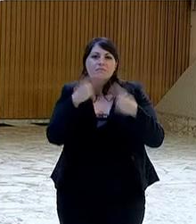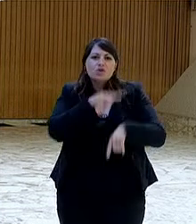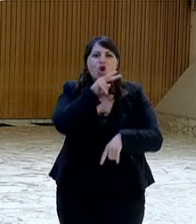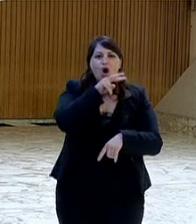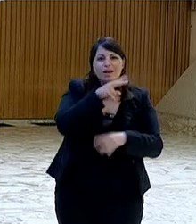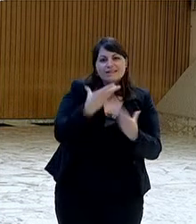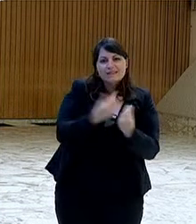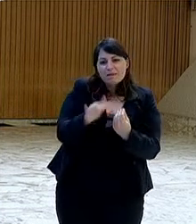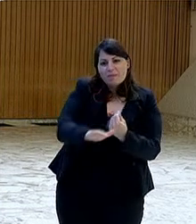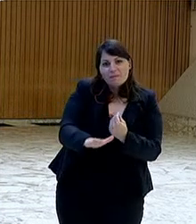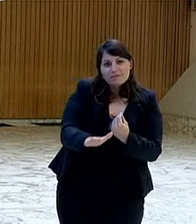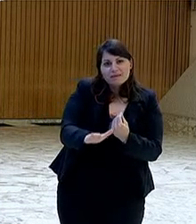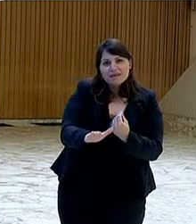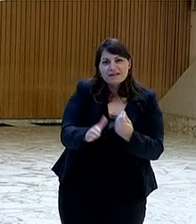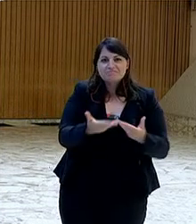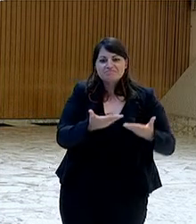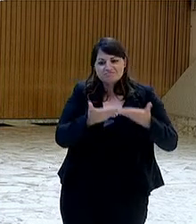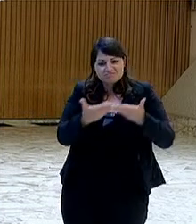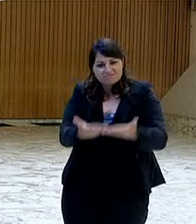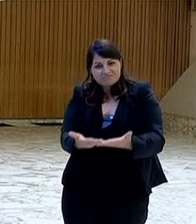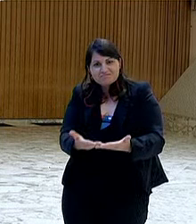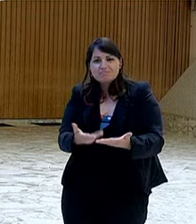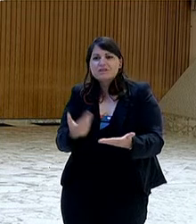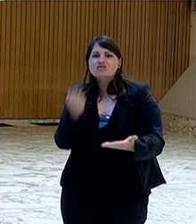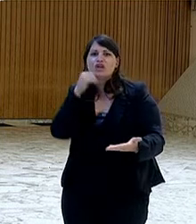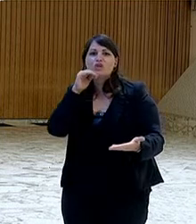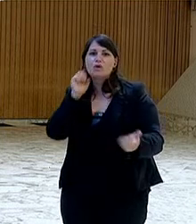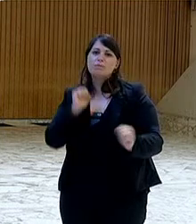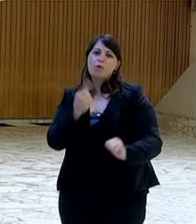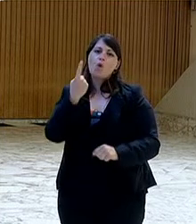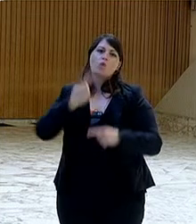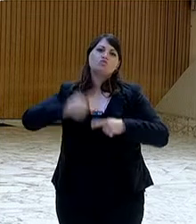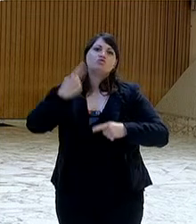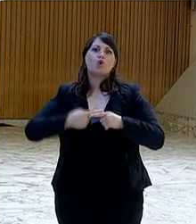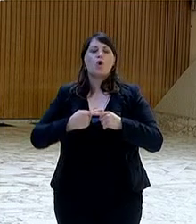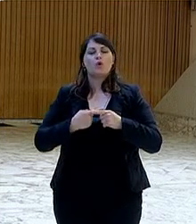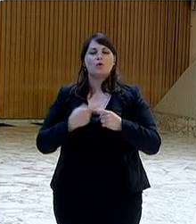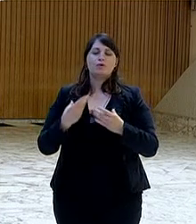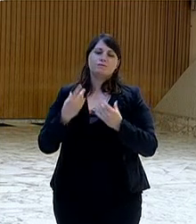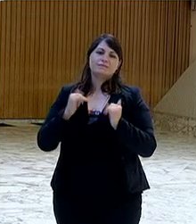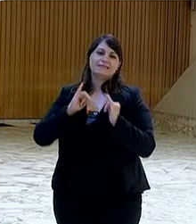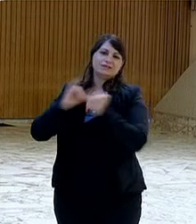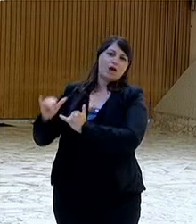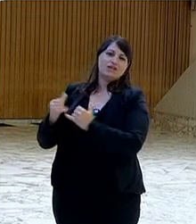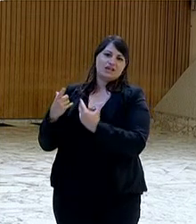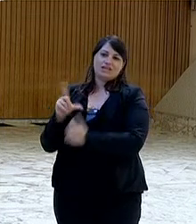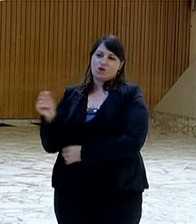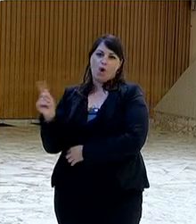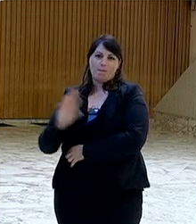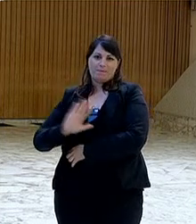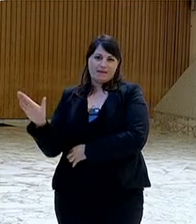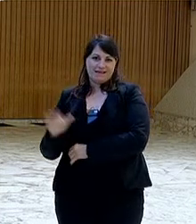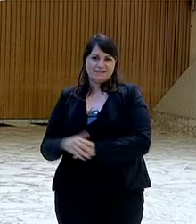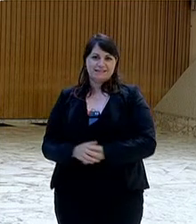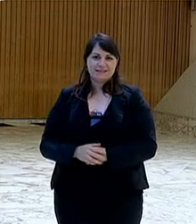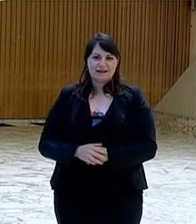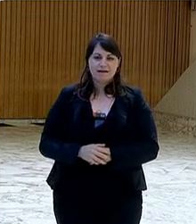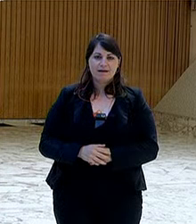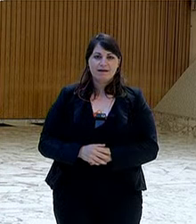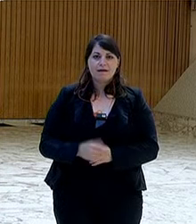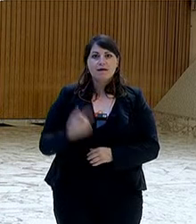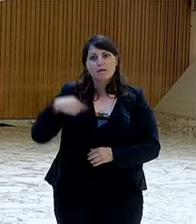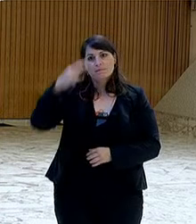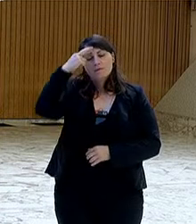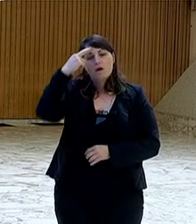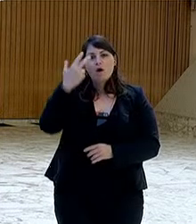Oral interviews. Our seniors will not always be with us. We've heard their stories, but have we preserved them? Have